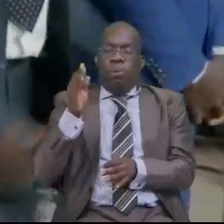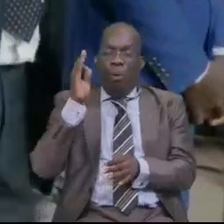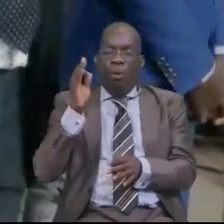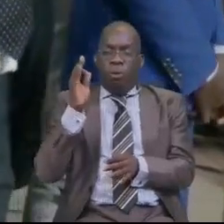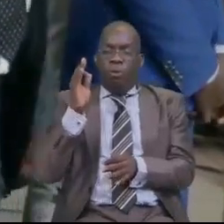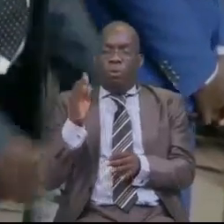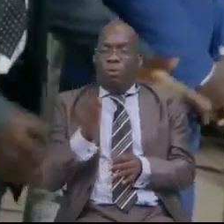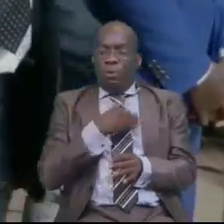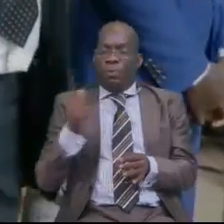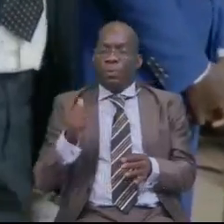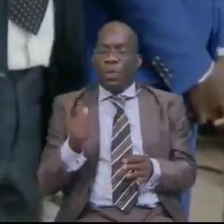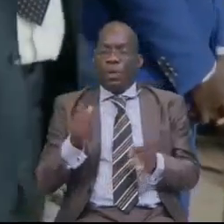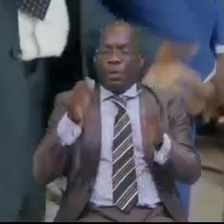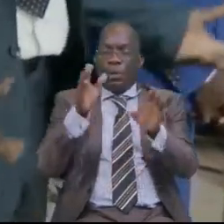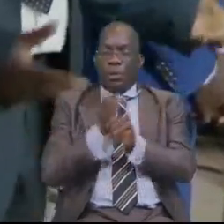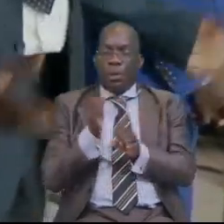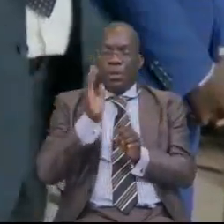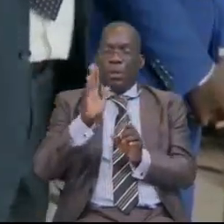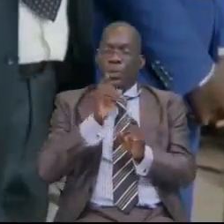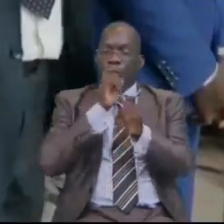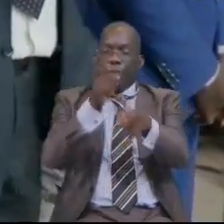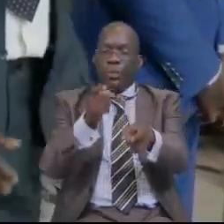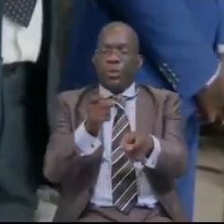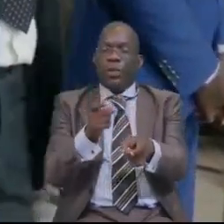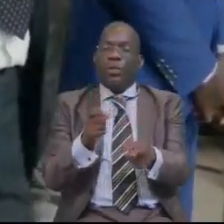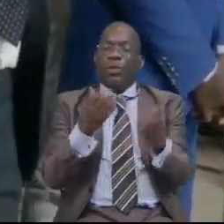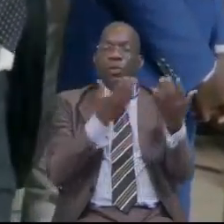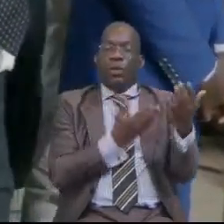And now your rewards waiting for you.